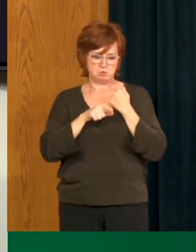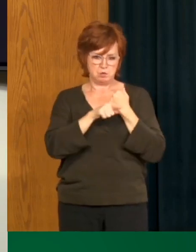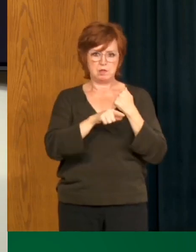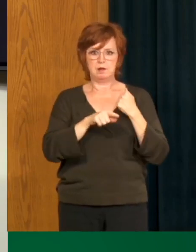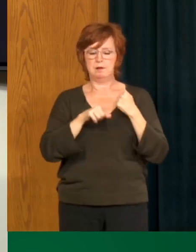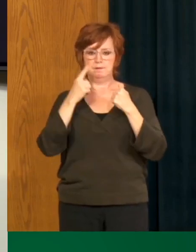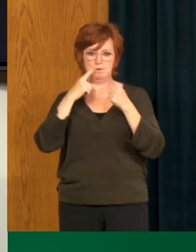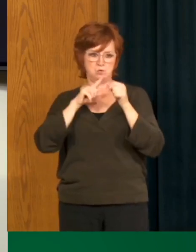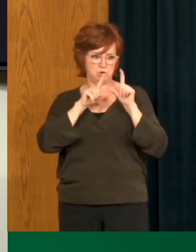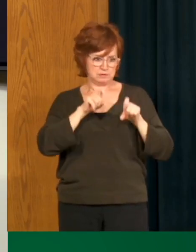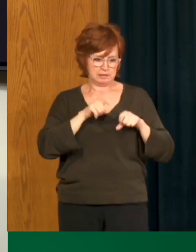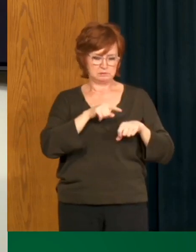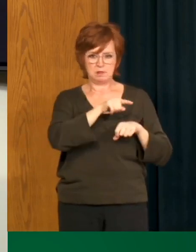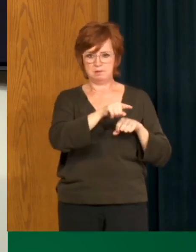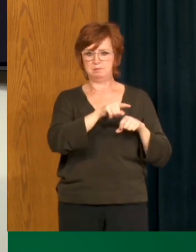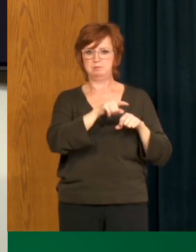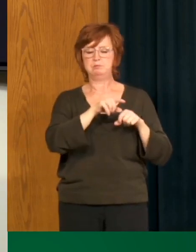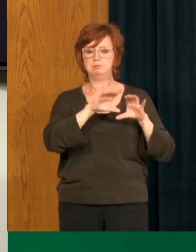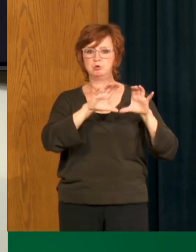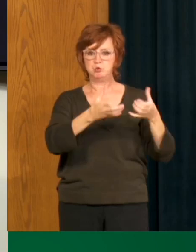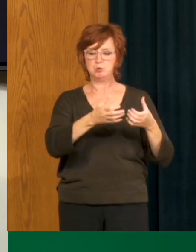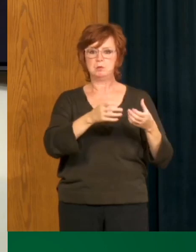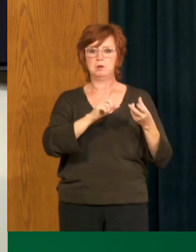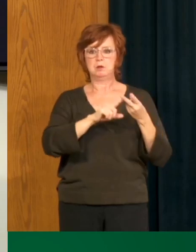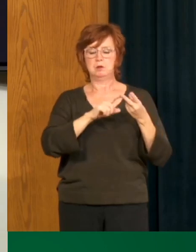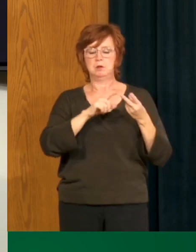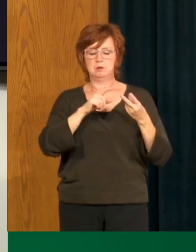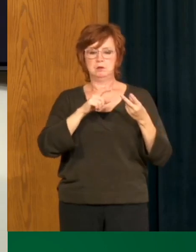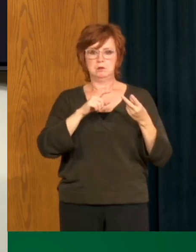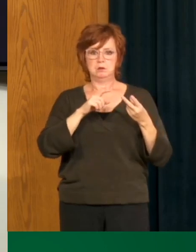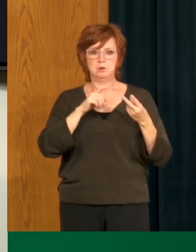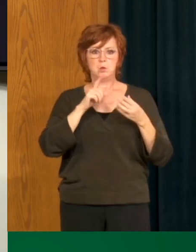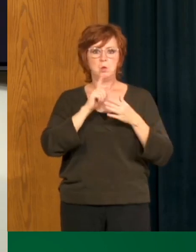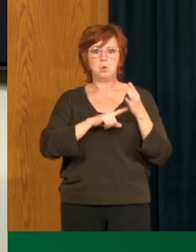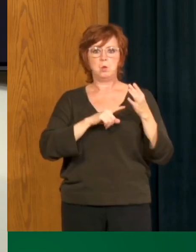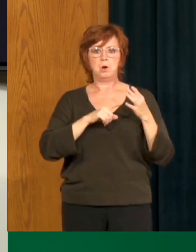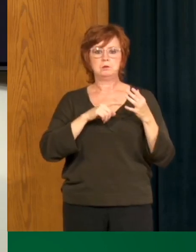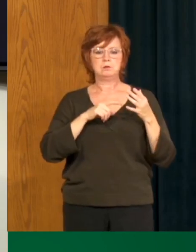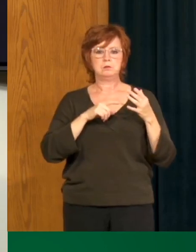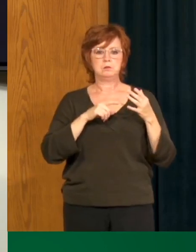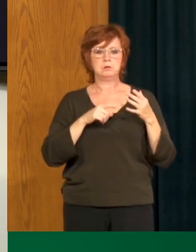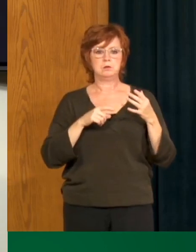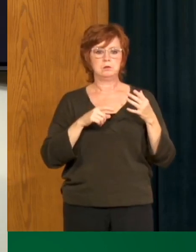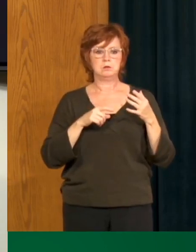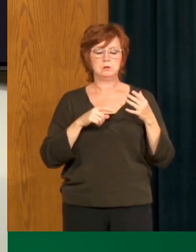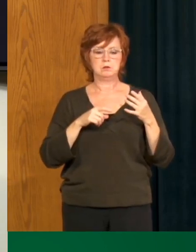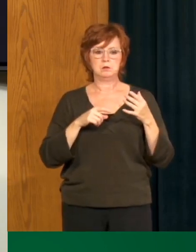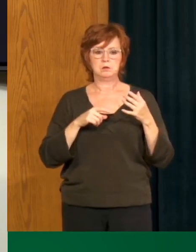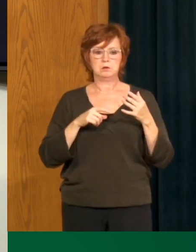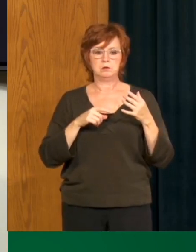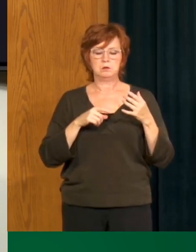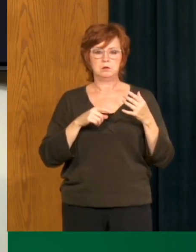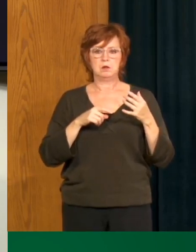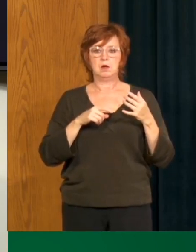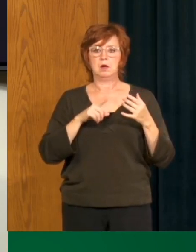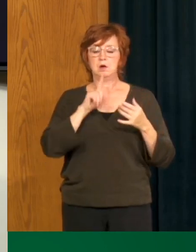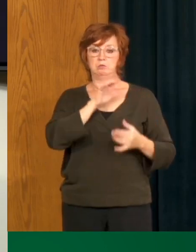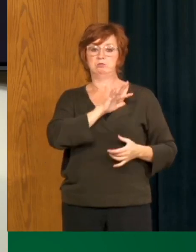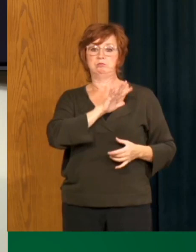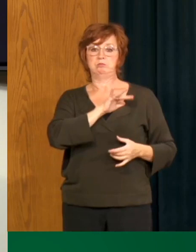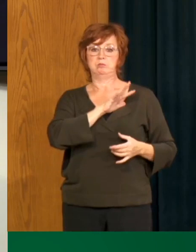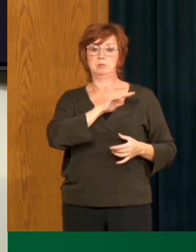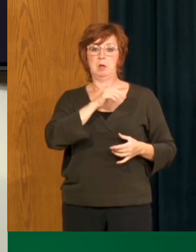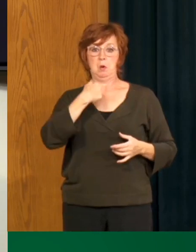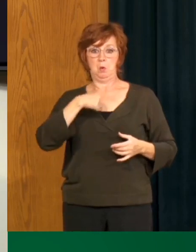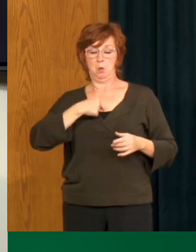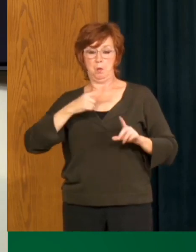case finding with them. So I think the big change is we're coming to them instead of having to bring everybody to us, which has been one of the reasons